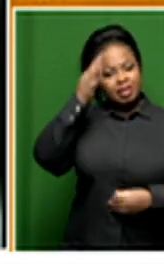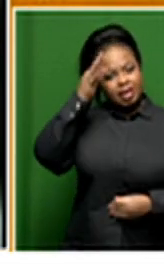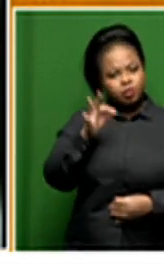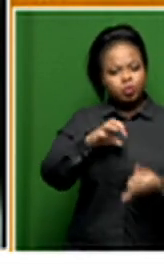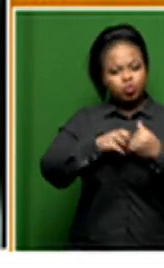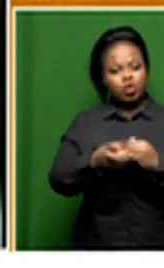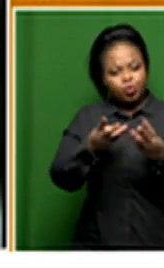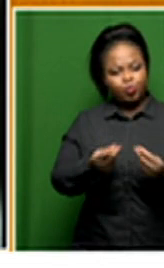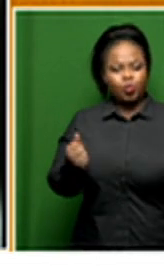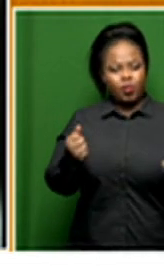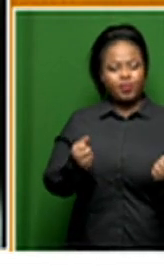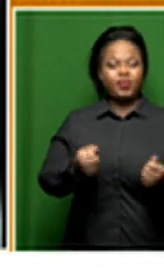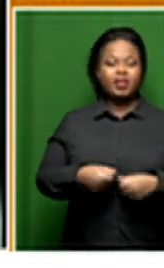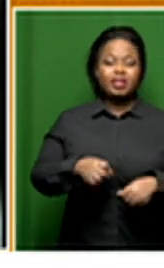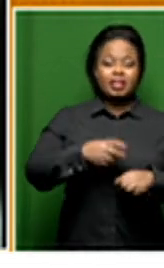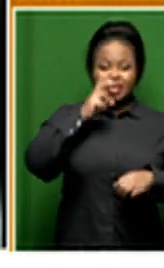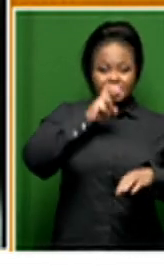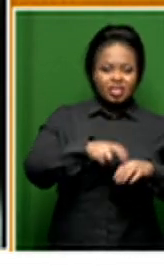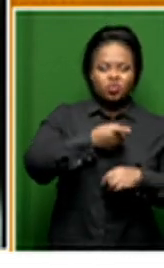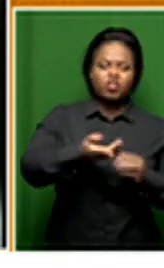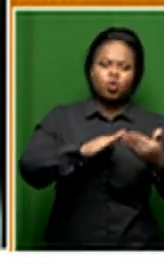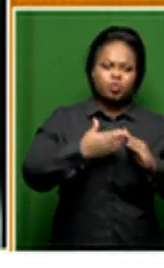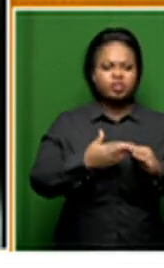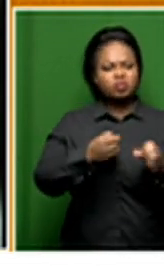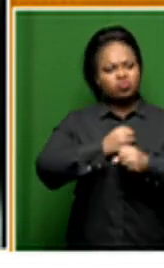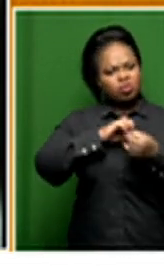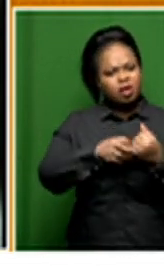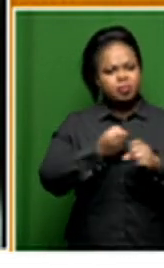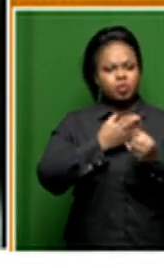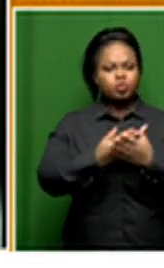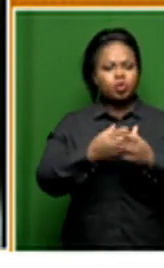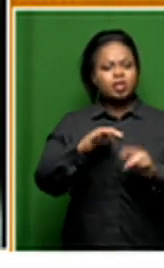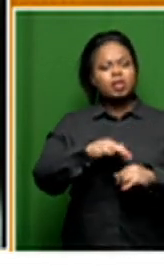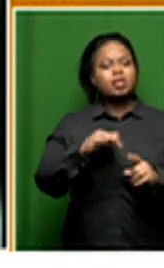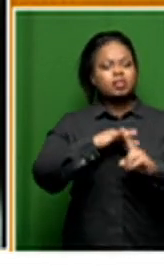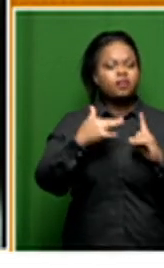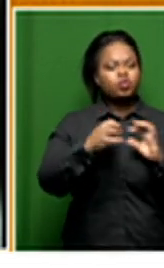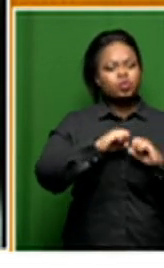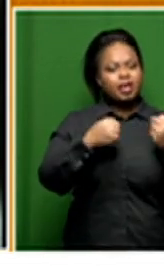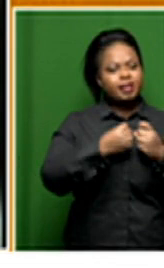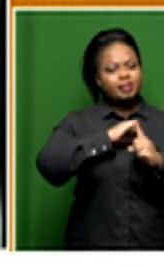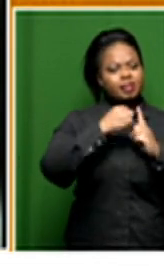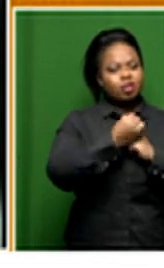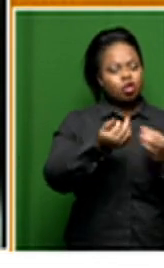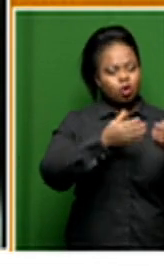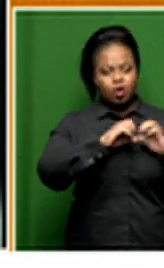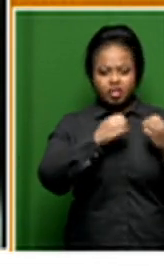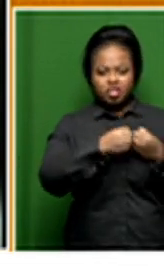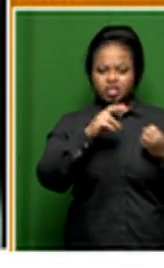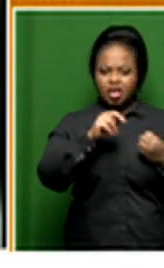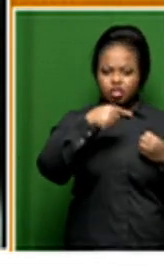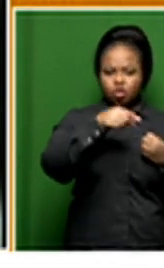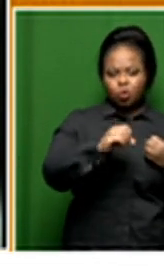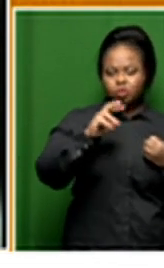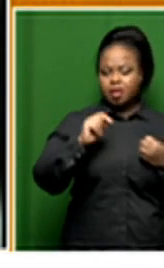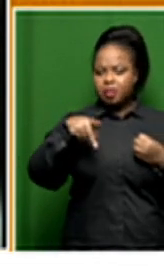to respond to the needs of the community and to strengthen the capacity of civil society organizations to deliver on related